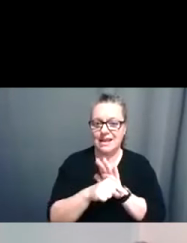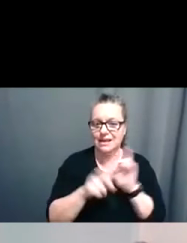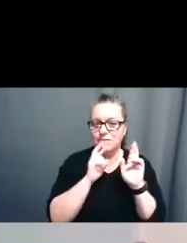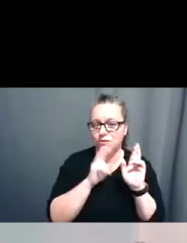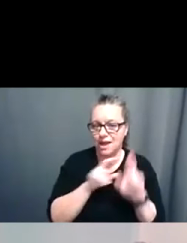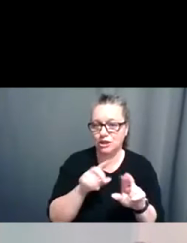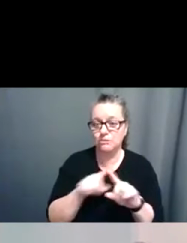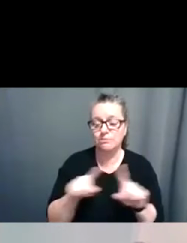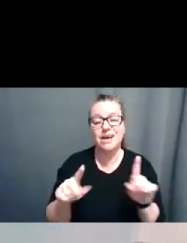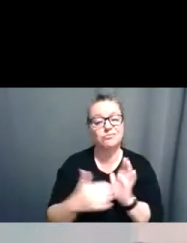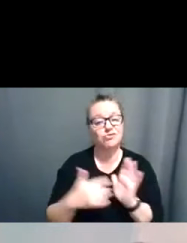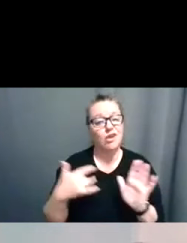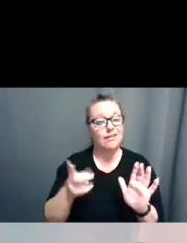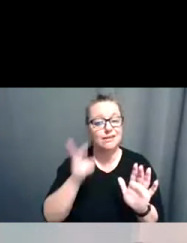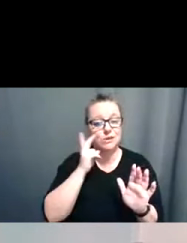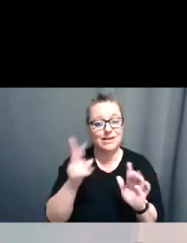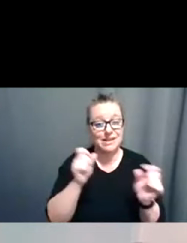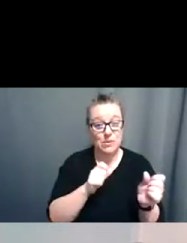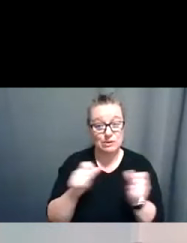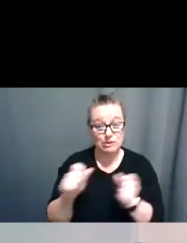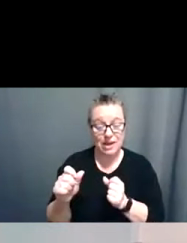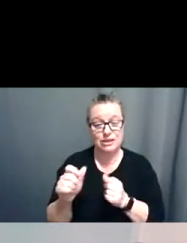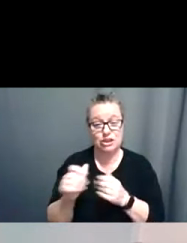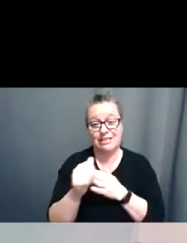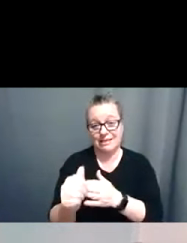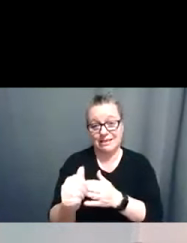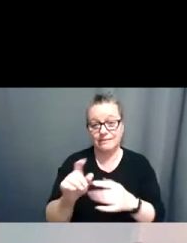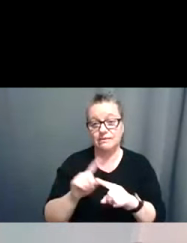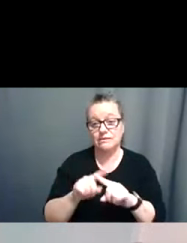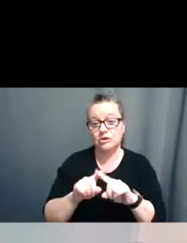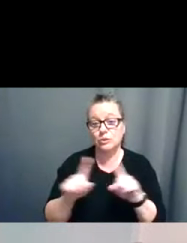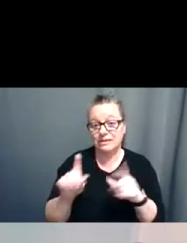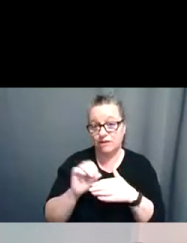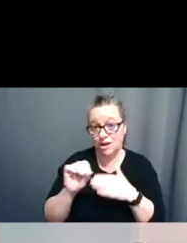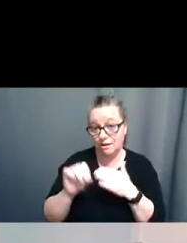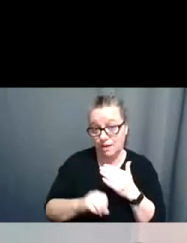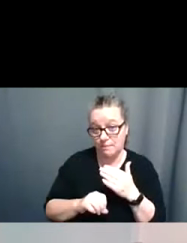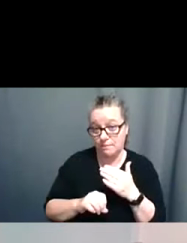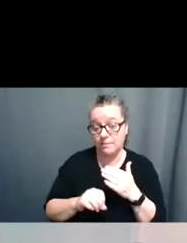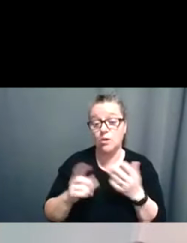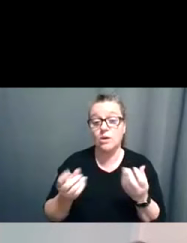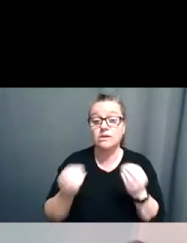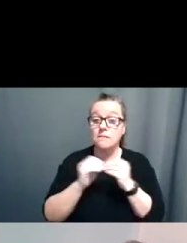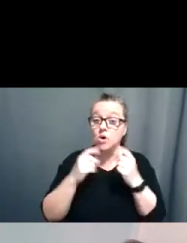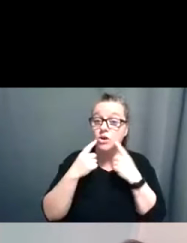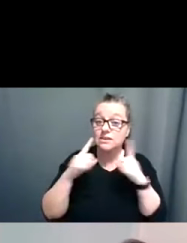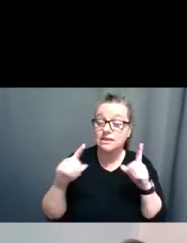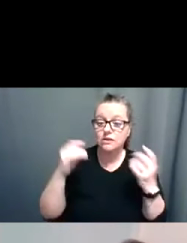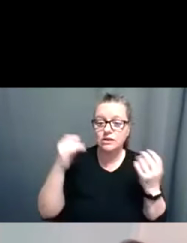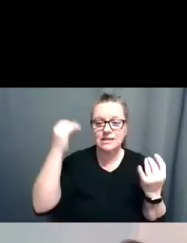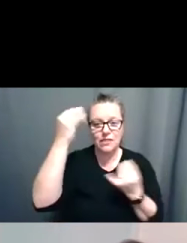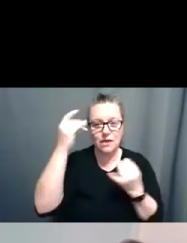but I have rarely seen those kinds of strategies lead to a different outcome. What's been more successful is a thoughtful plan